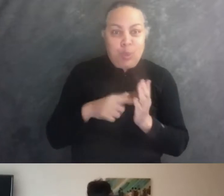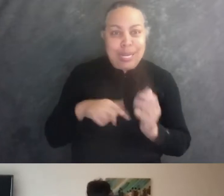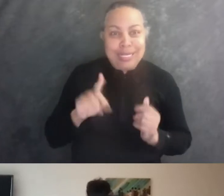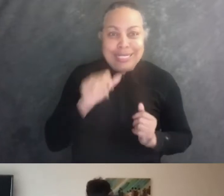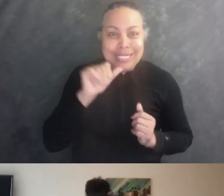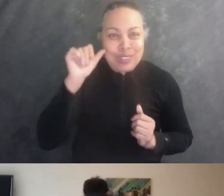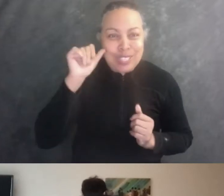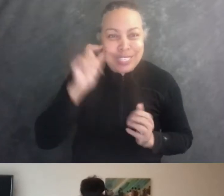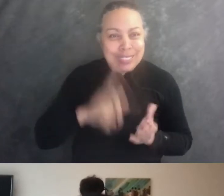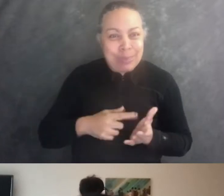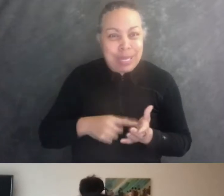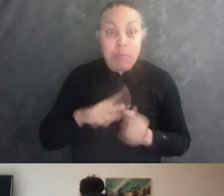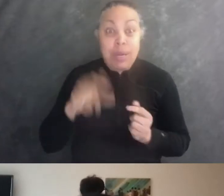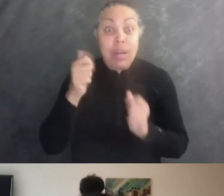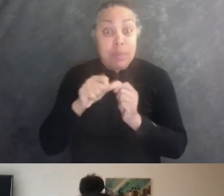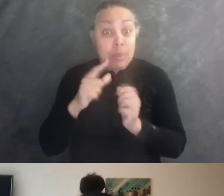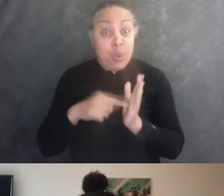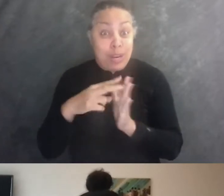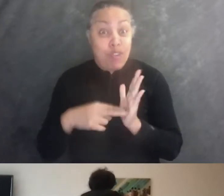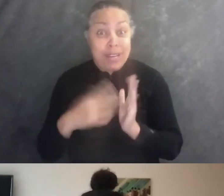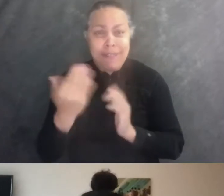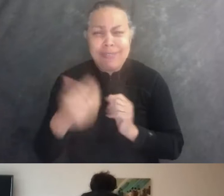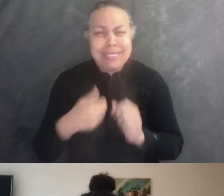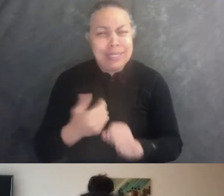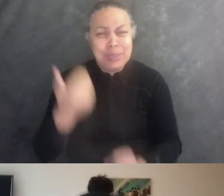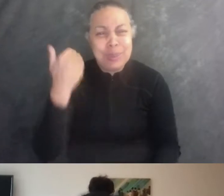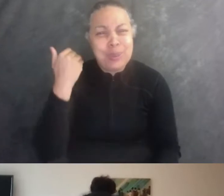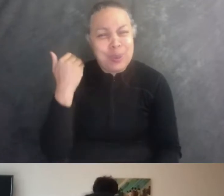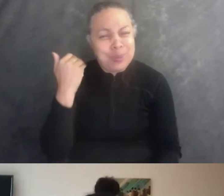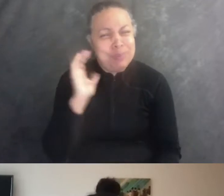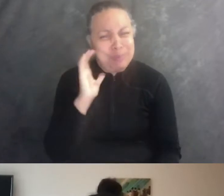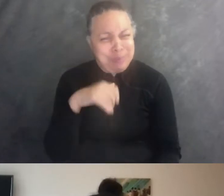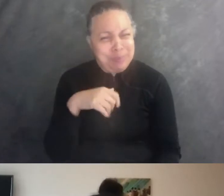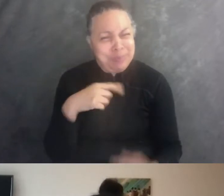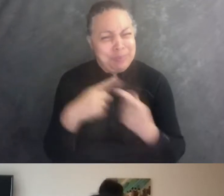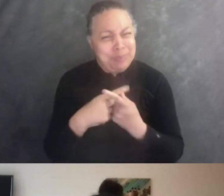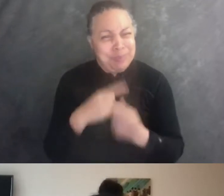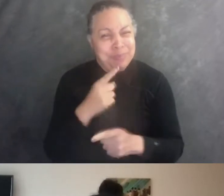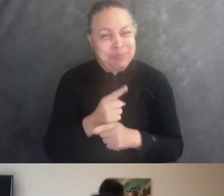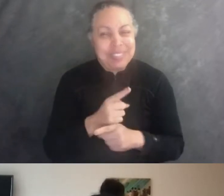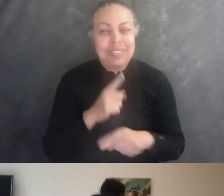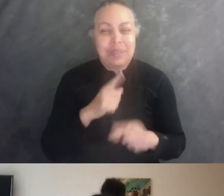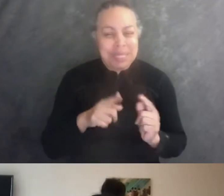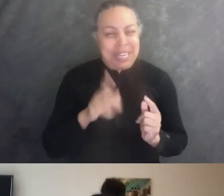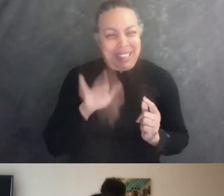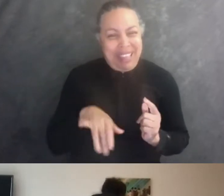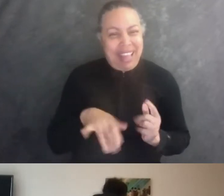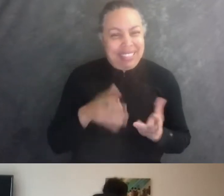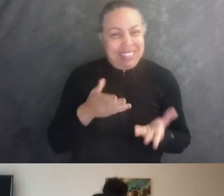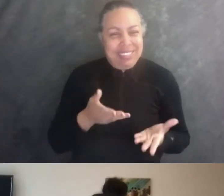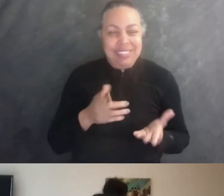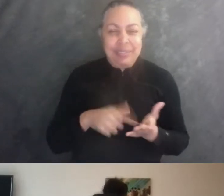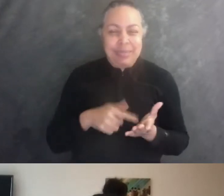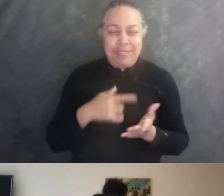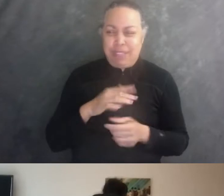remember stuff I read like 15 years ago. So you know, there's also the pressure